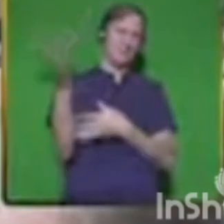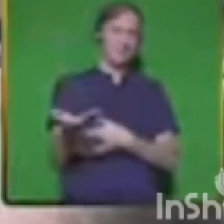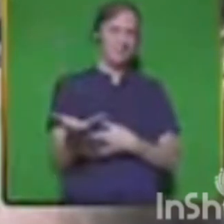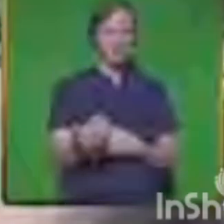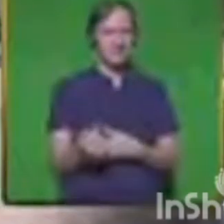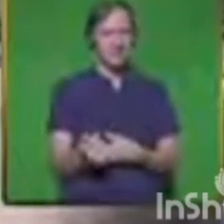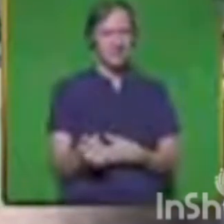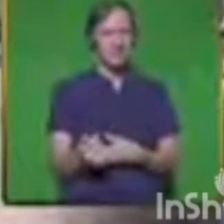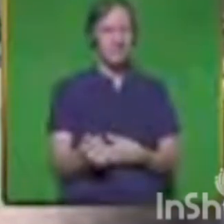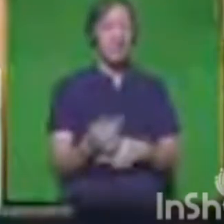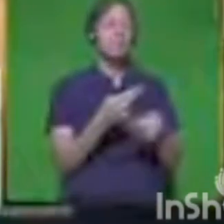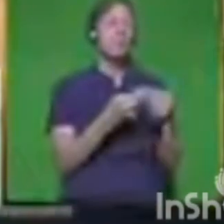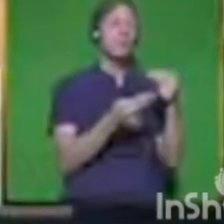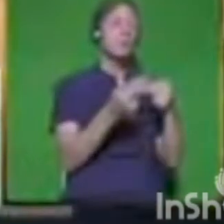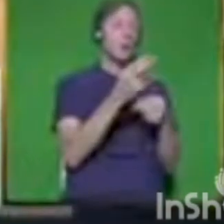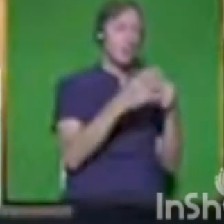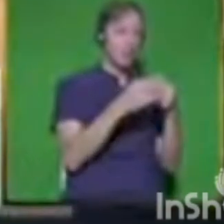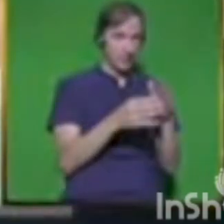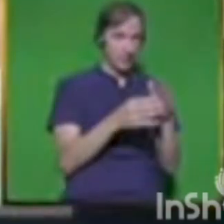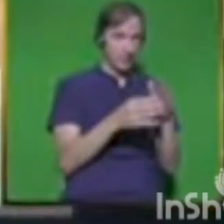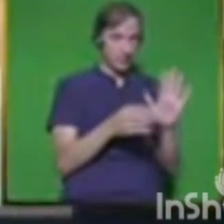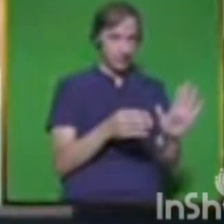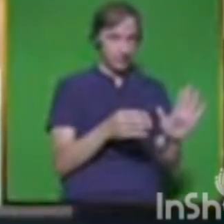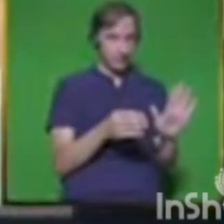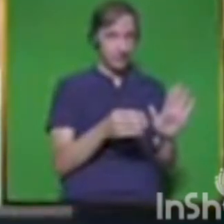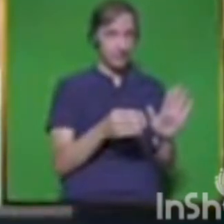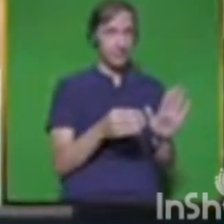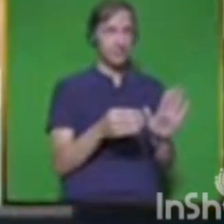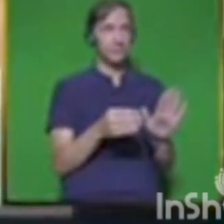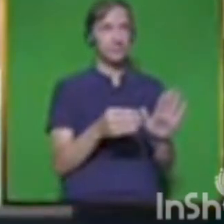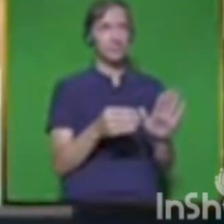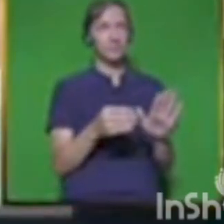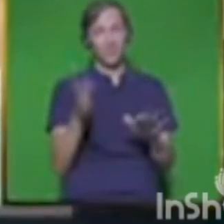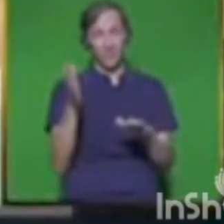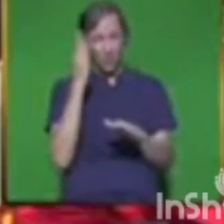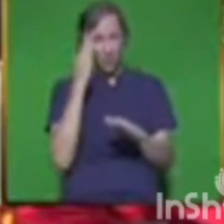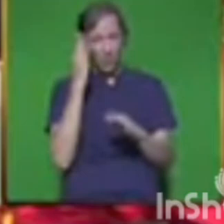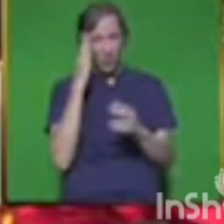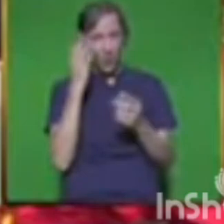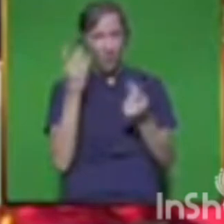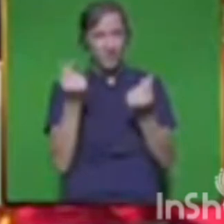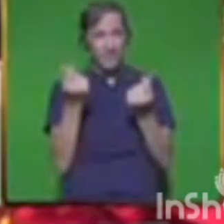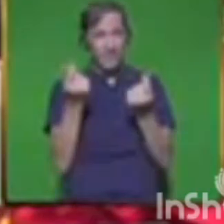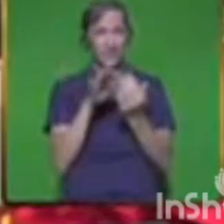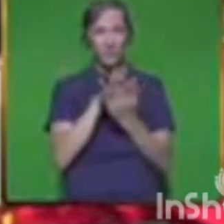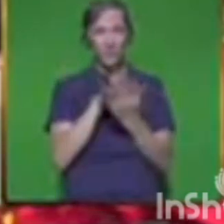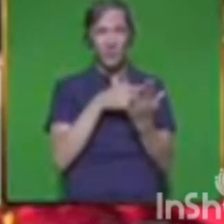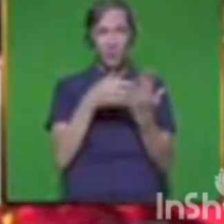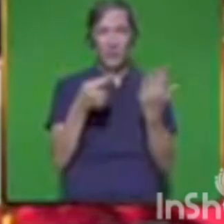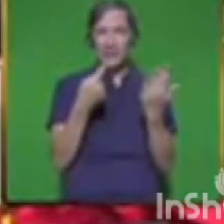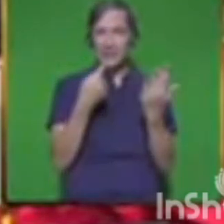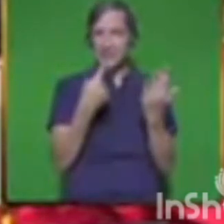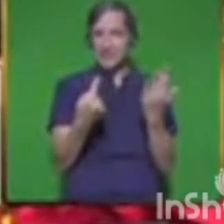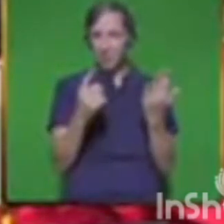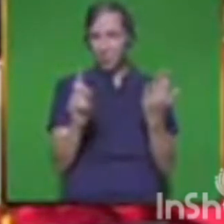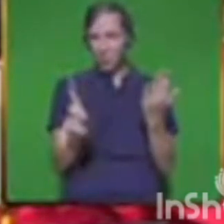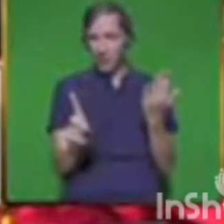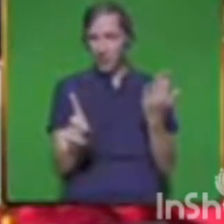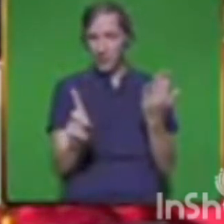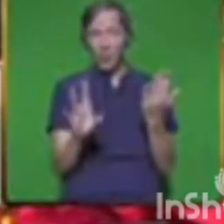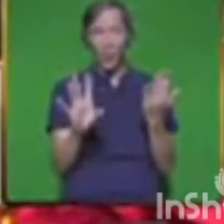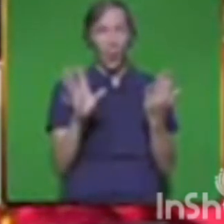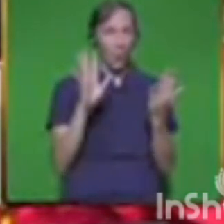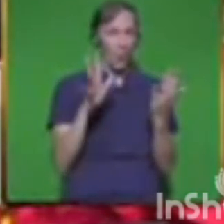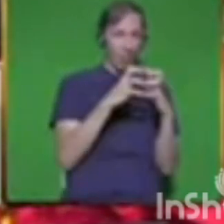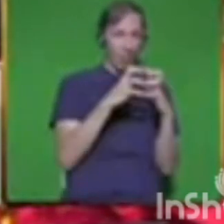all of this. Can you ask the minister, does he know what the fiscal framework says? Or is he going to continue